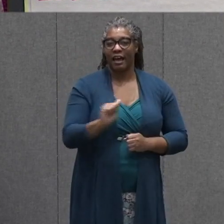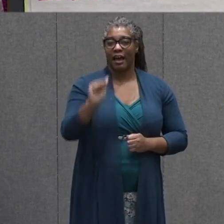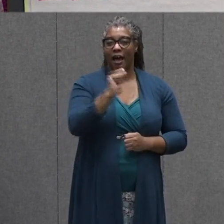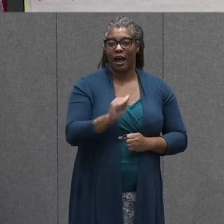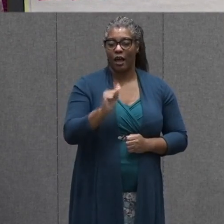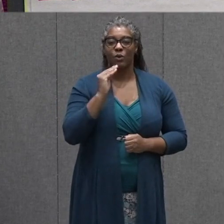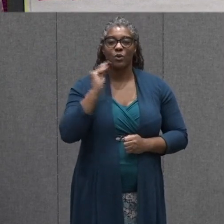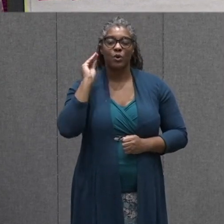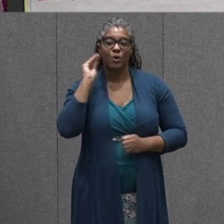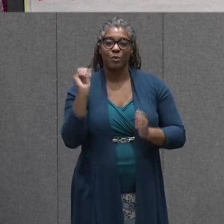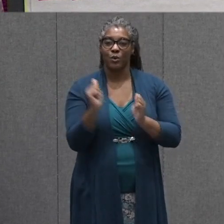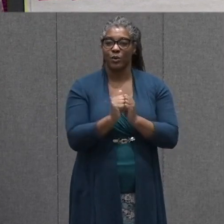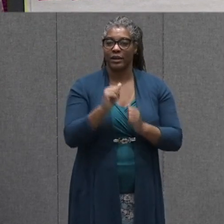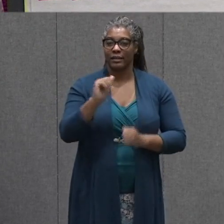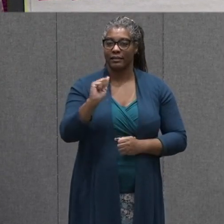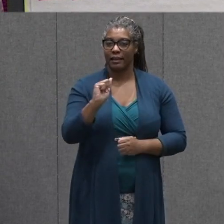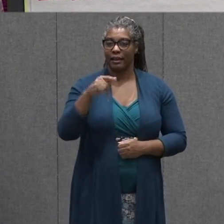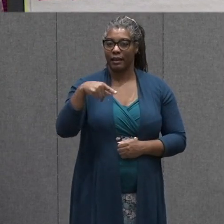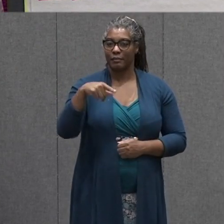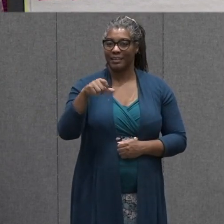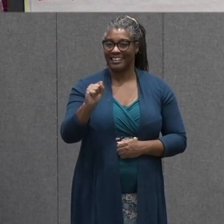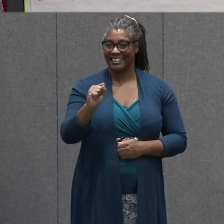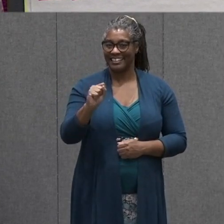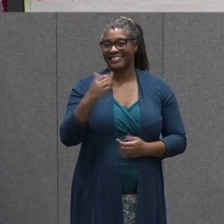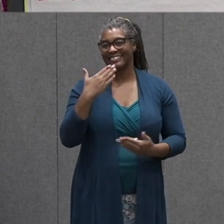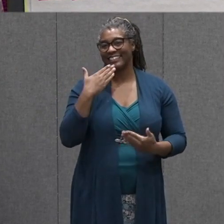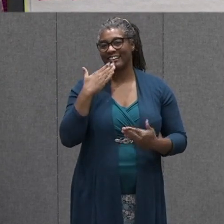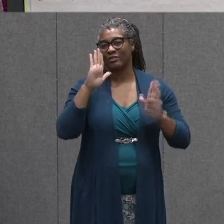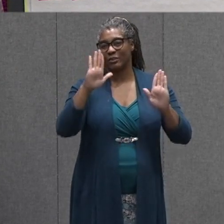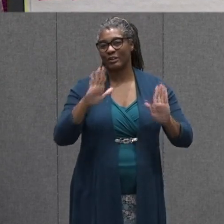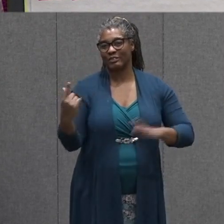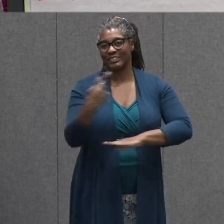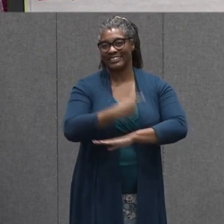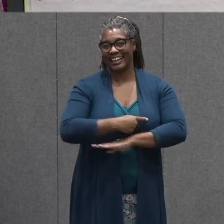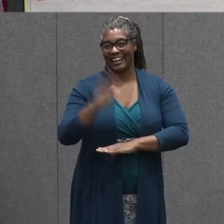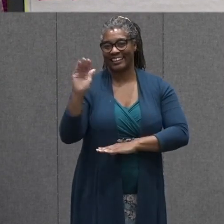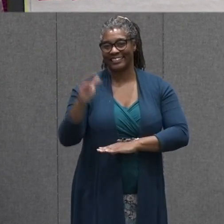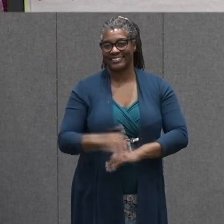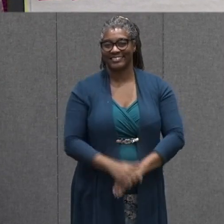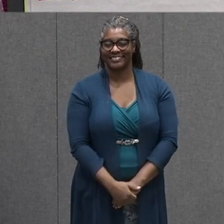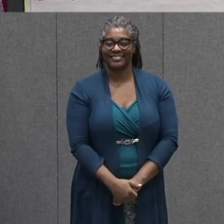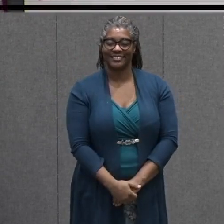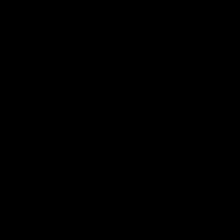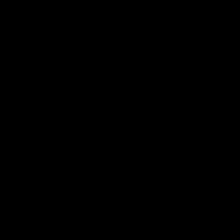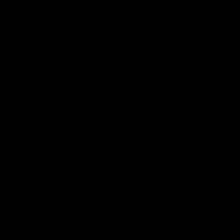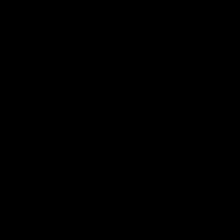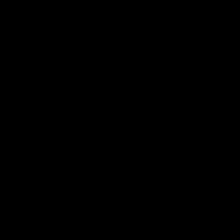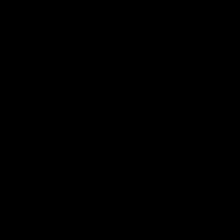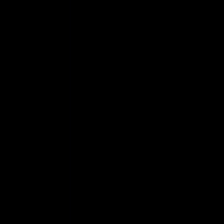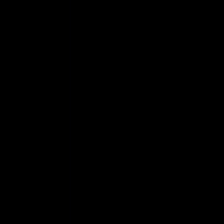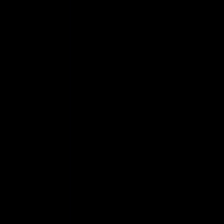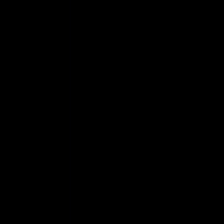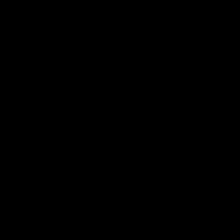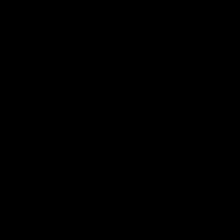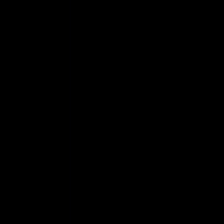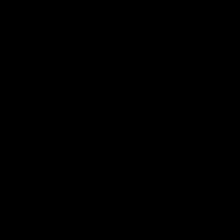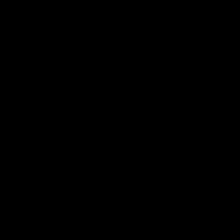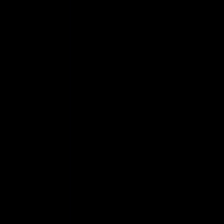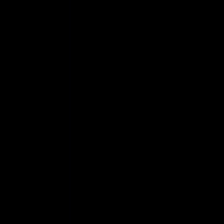how exciting it was to learn our word of the day with Miss Kay and learn some more words and